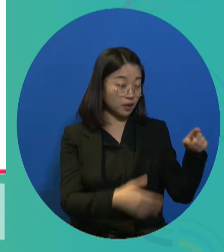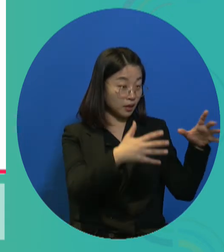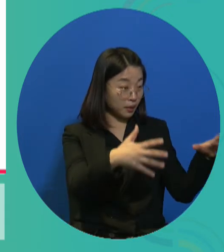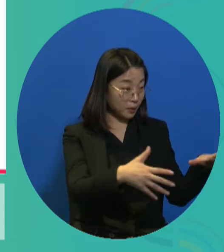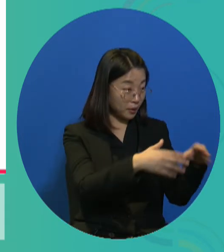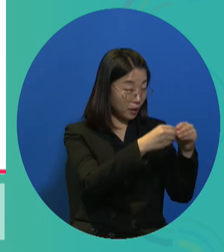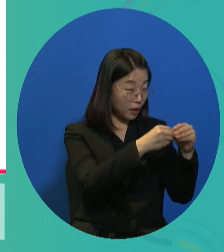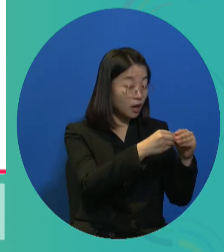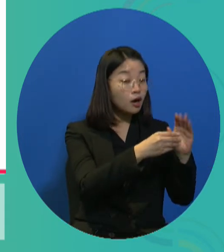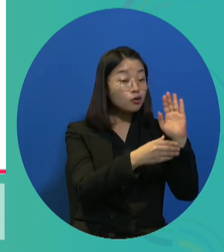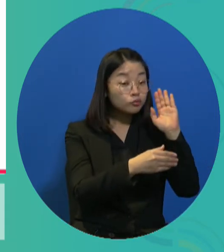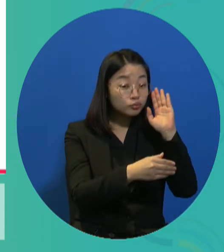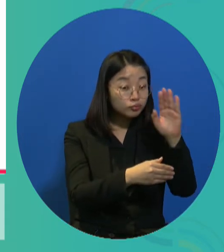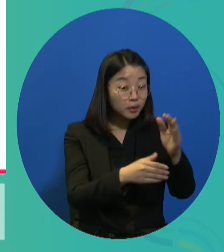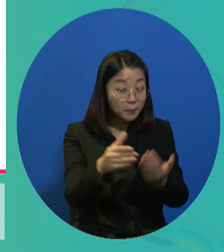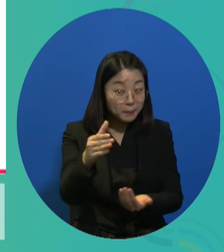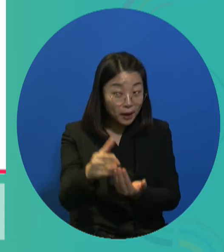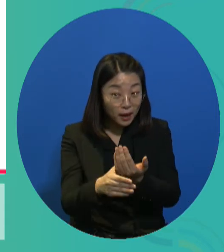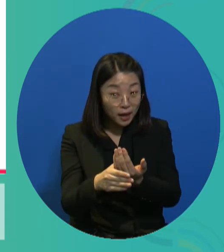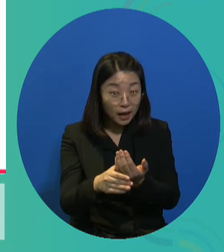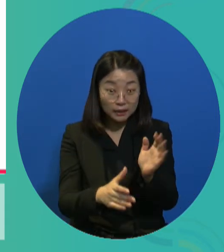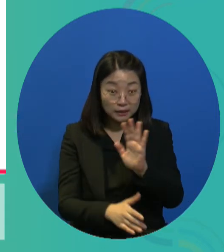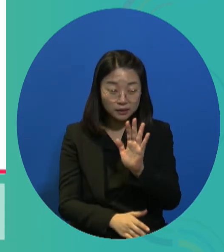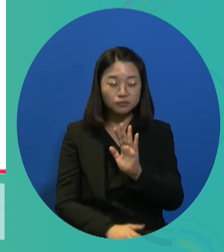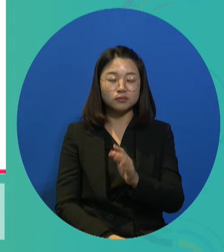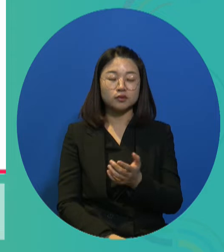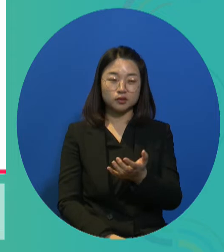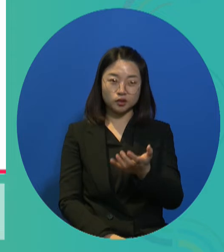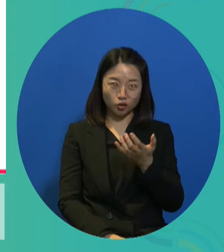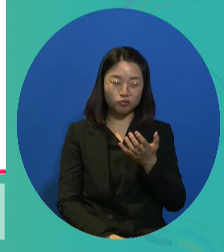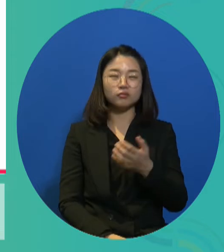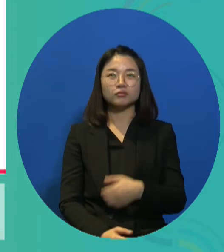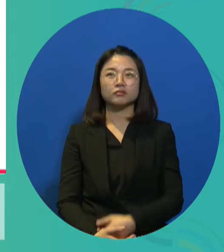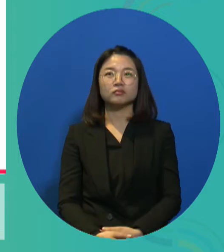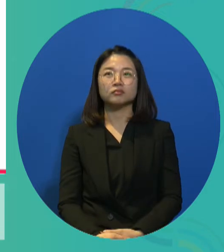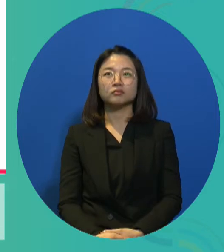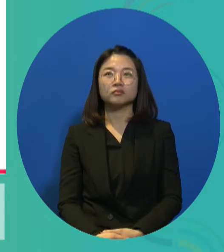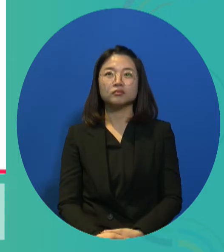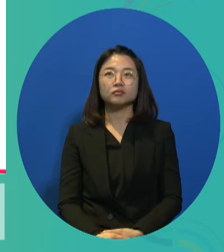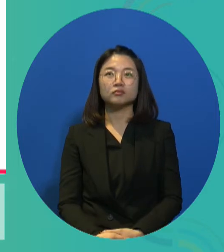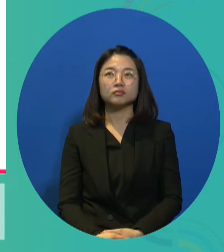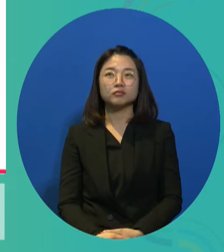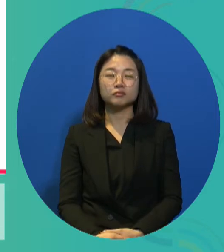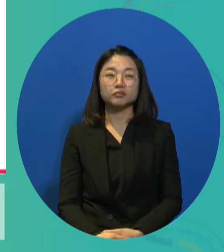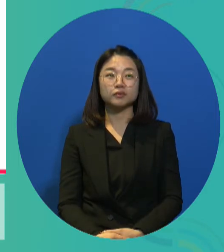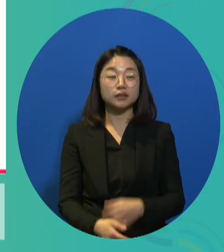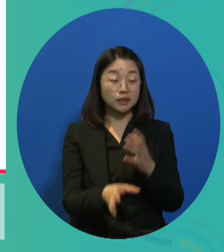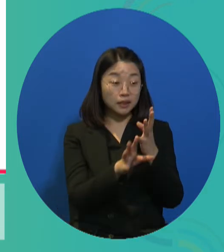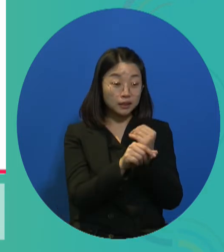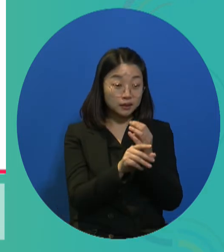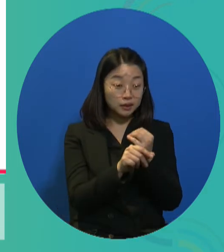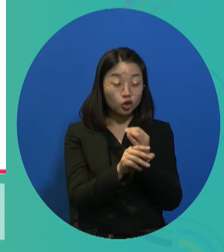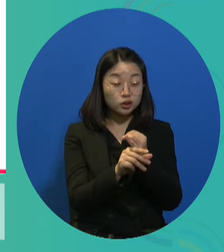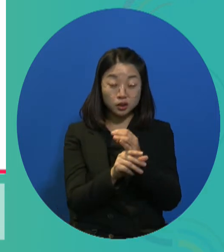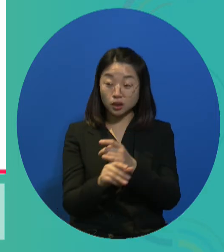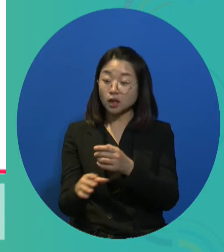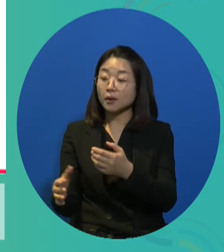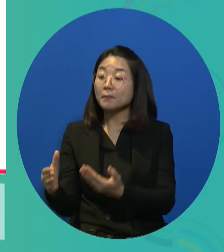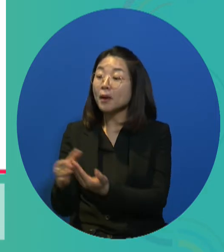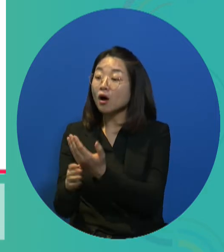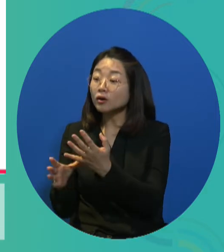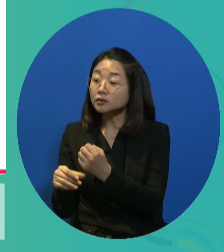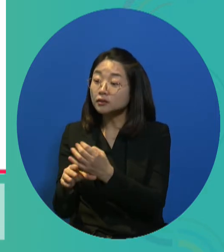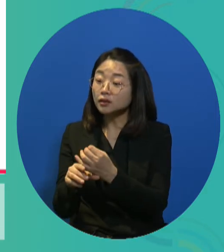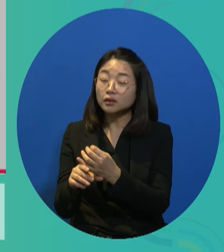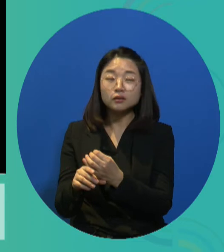prescription. Even though the committee may conduct an inquiry on a specific communication.